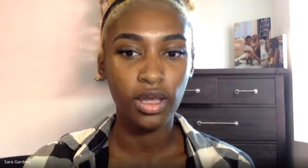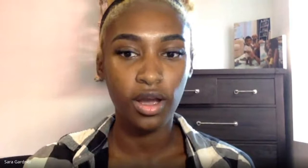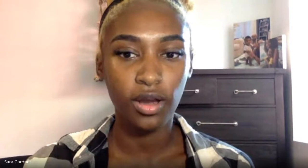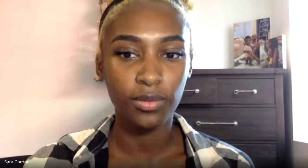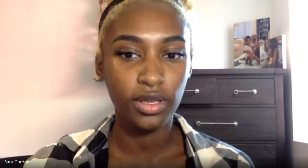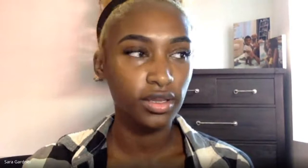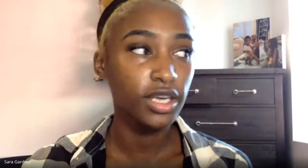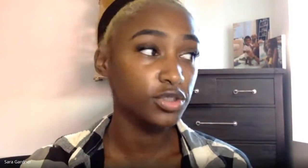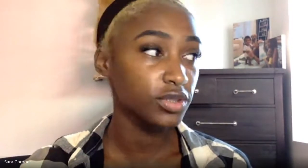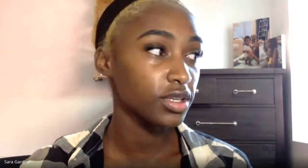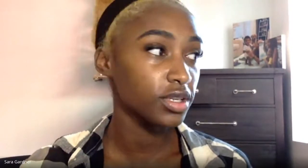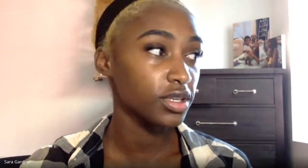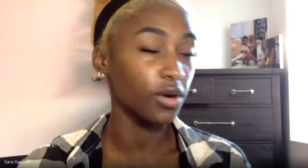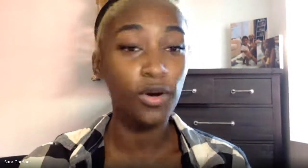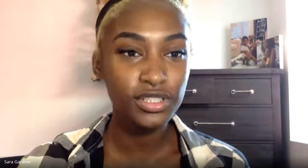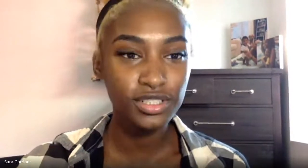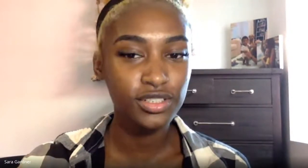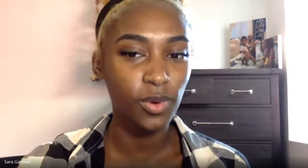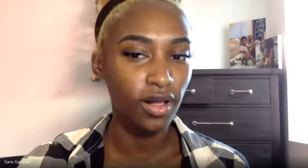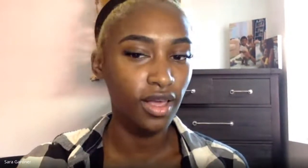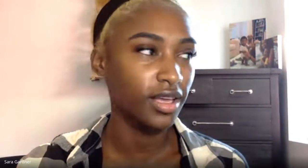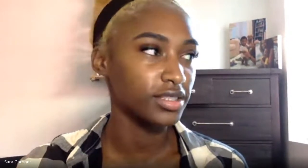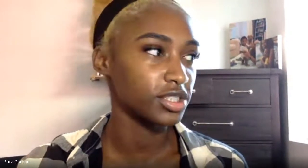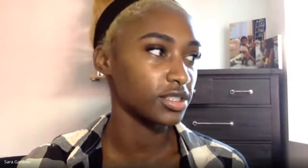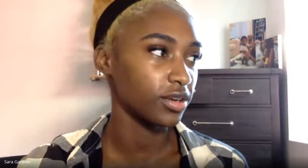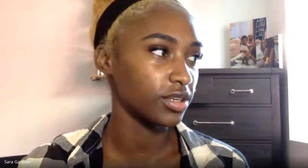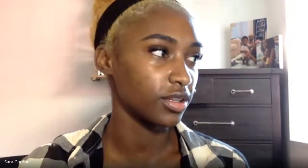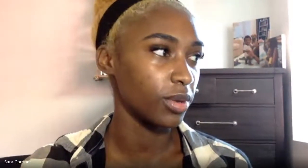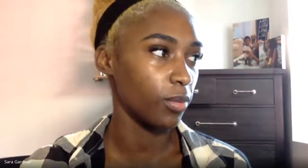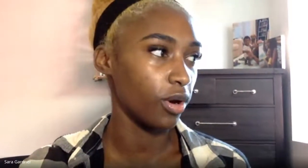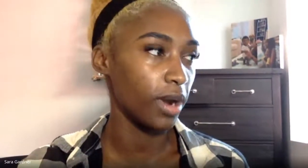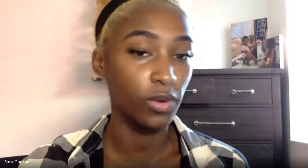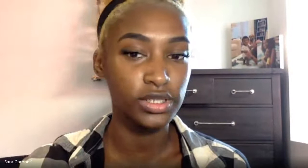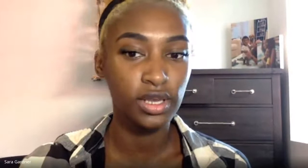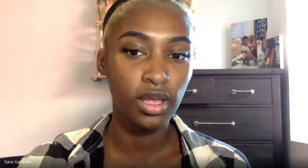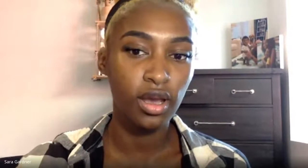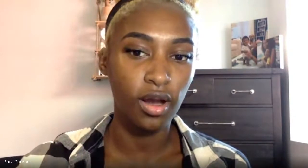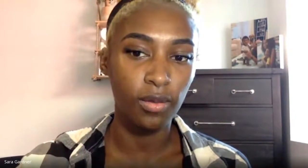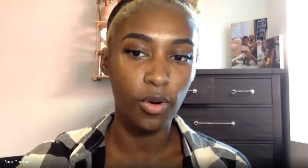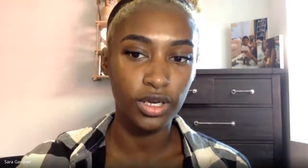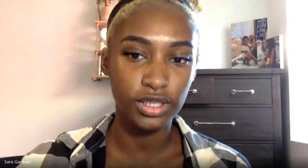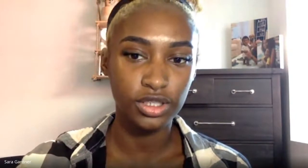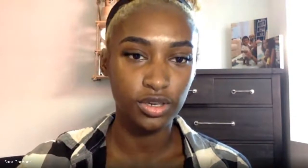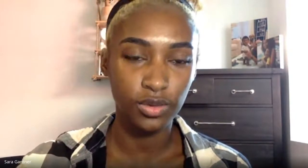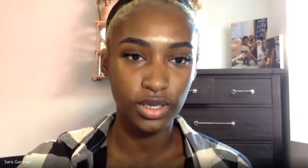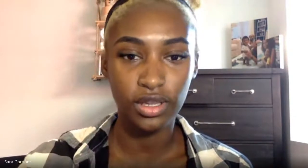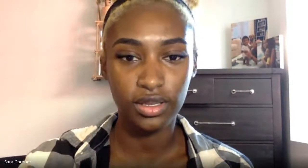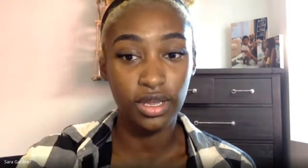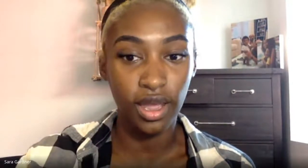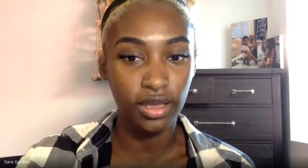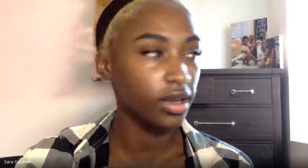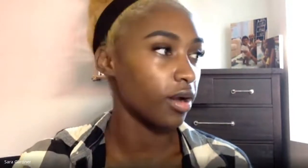more history to do your own research, as well as just learn a little bit more about what's organizations are